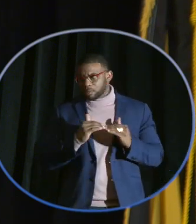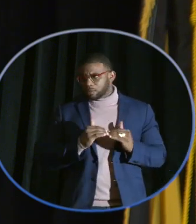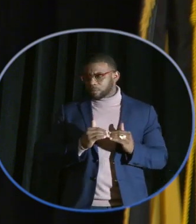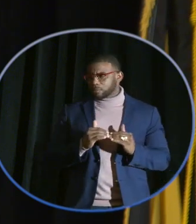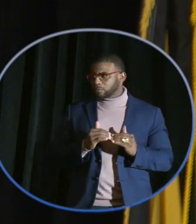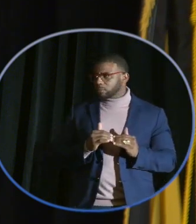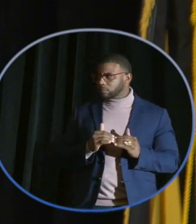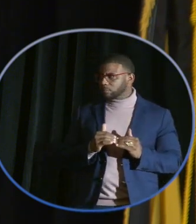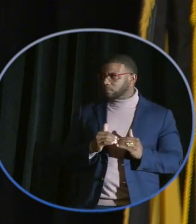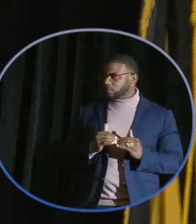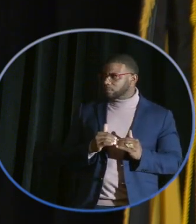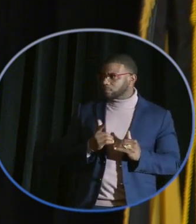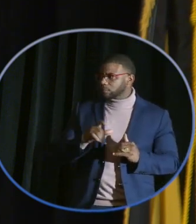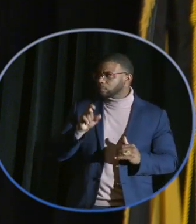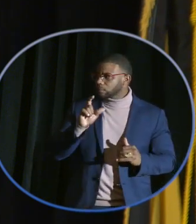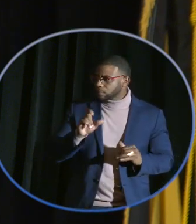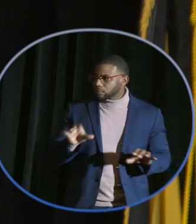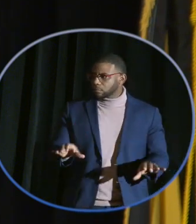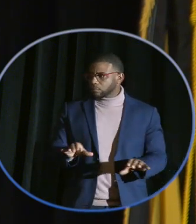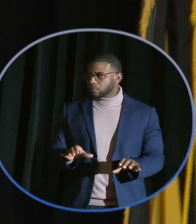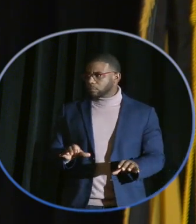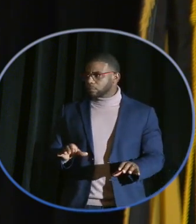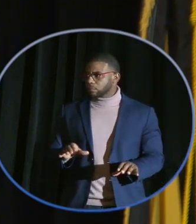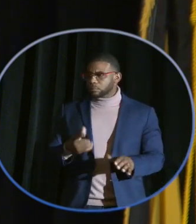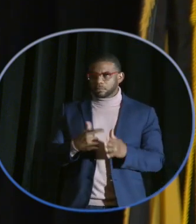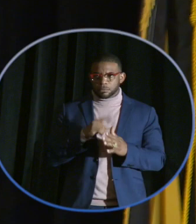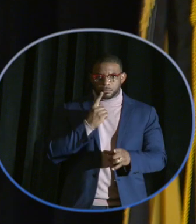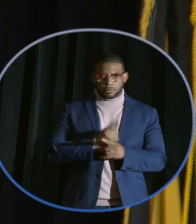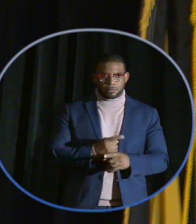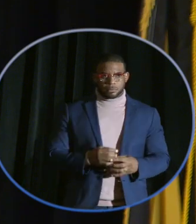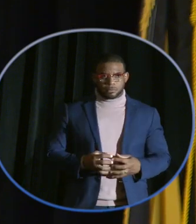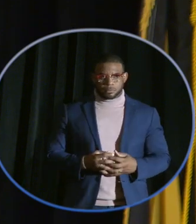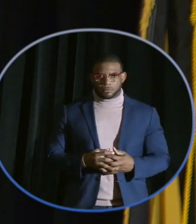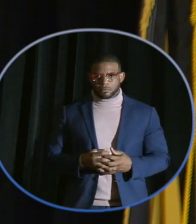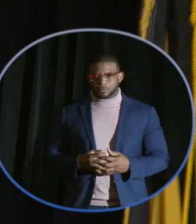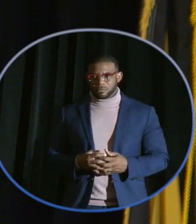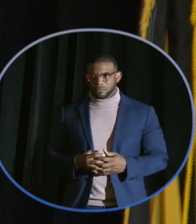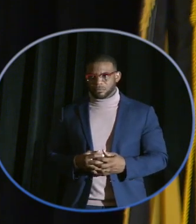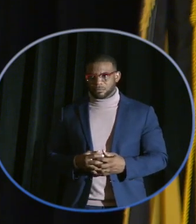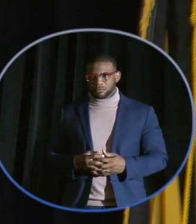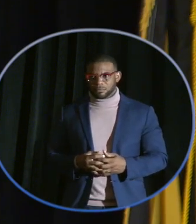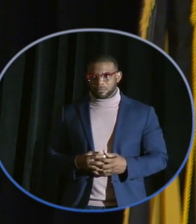justice, we have to do what is right.